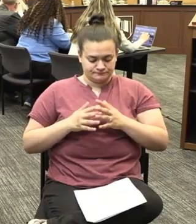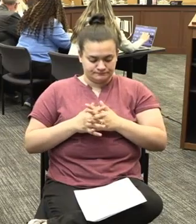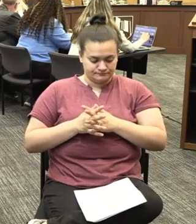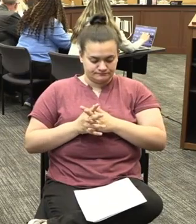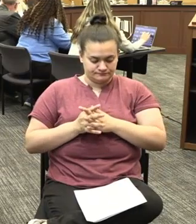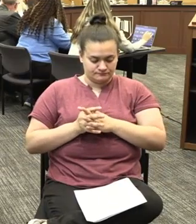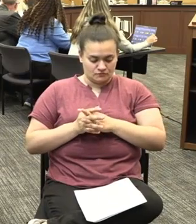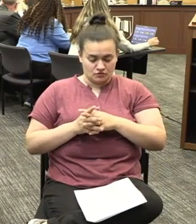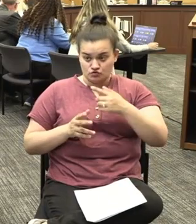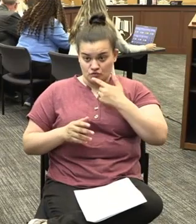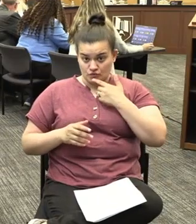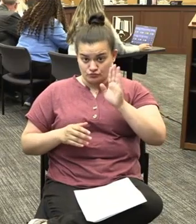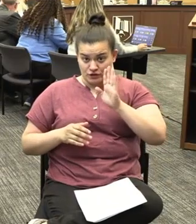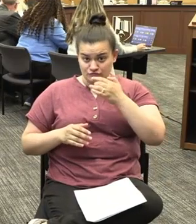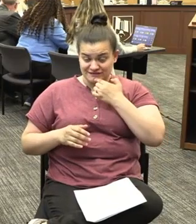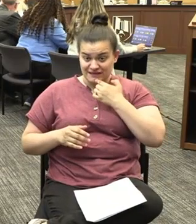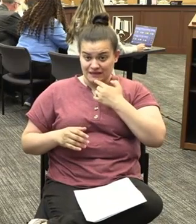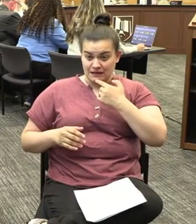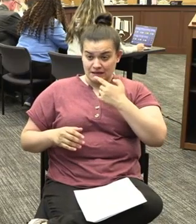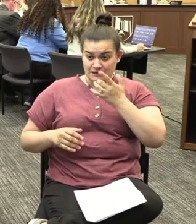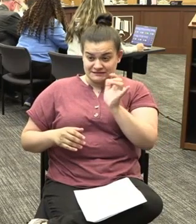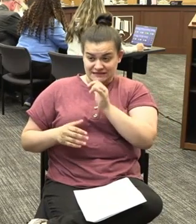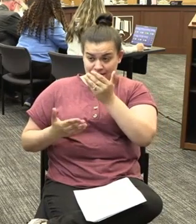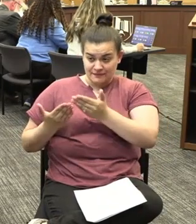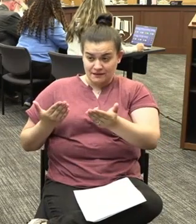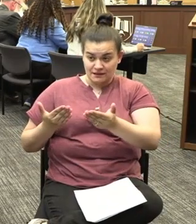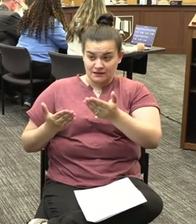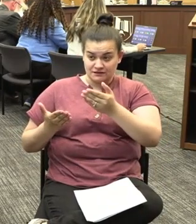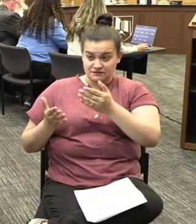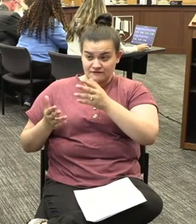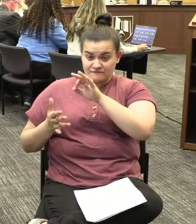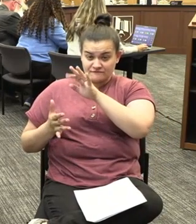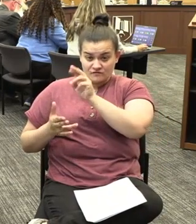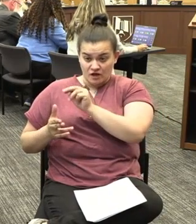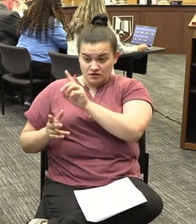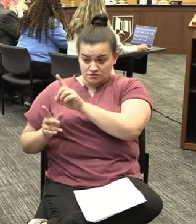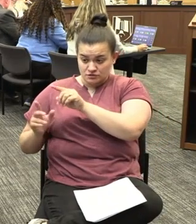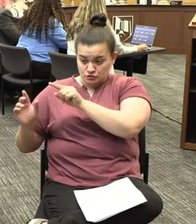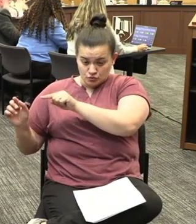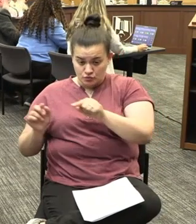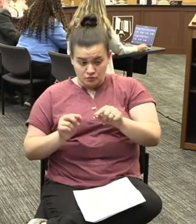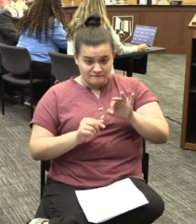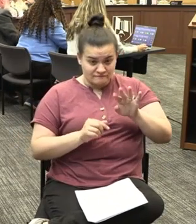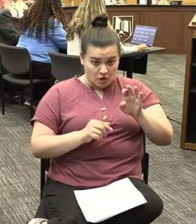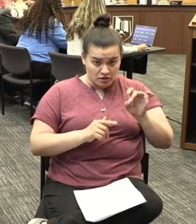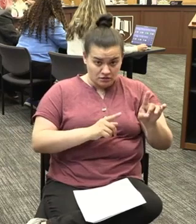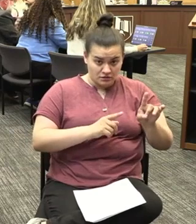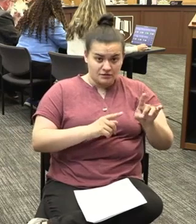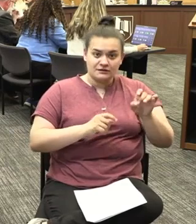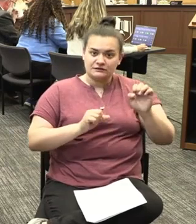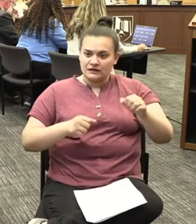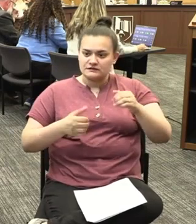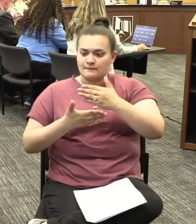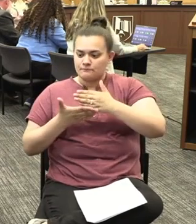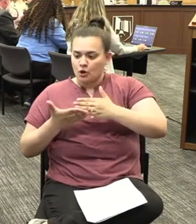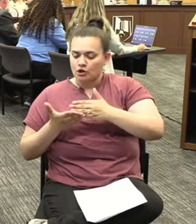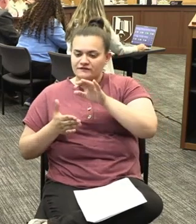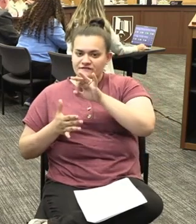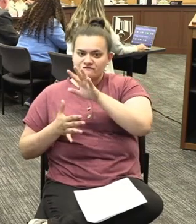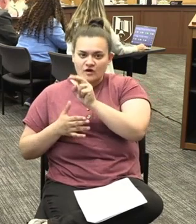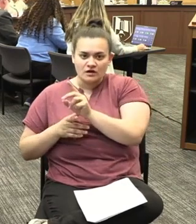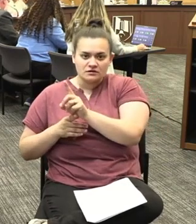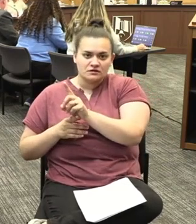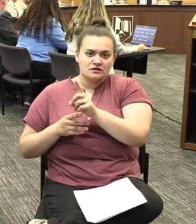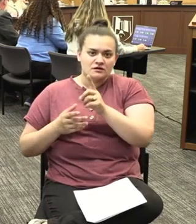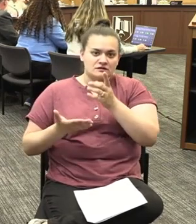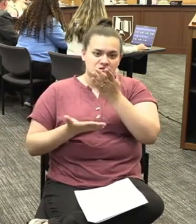So I'm just saying that's why this one is the same thing and it's Mhm. fund to fund. And as you addressed with the pie, part of it's the fund, part of it's the plus